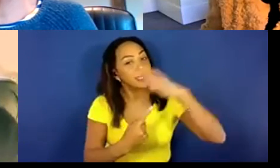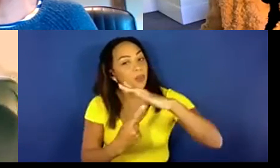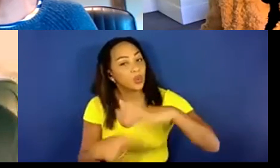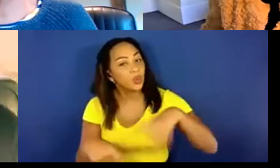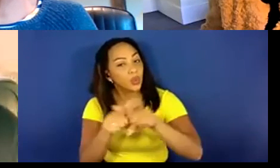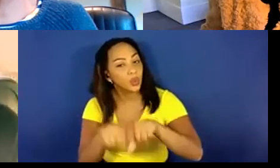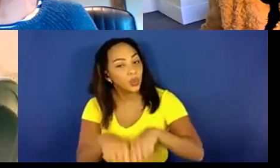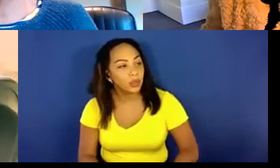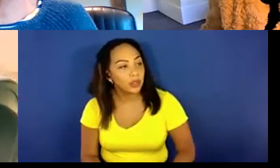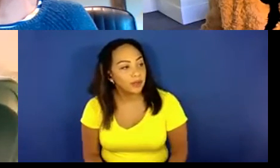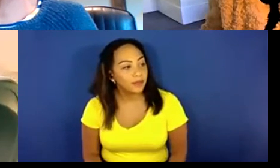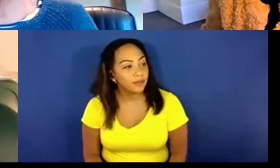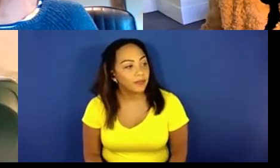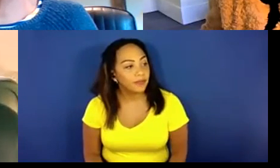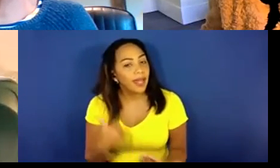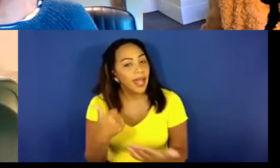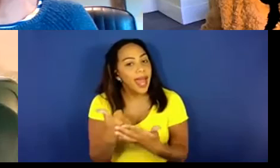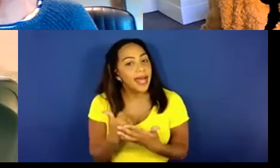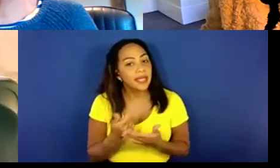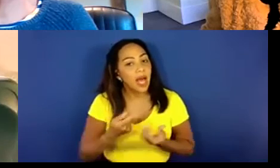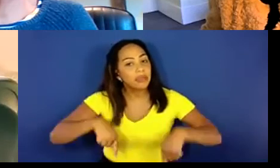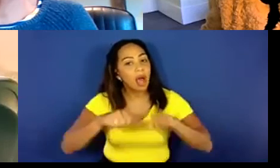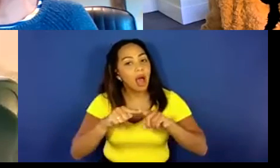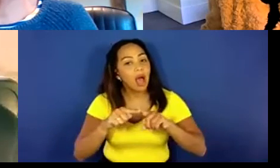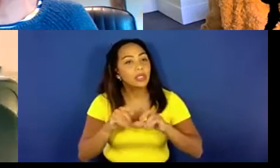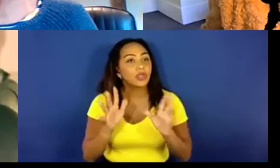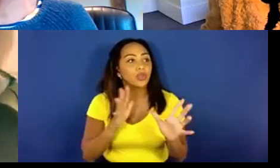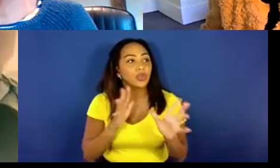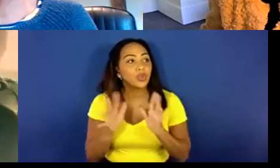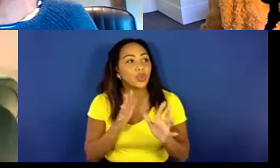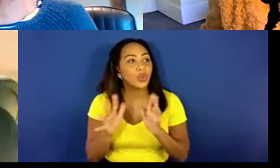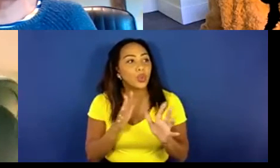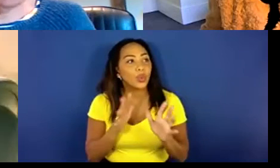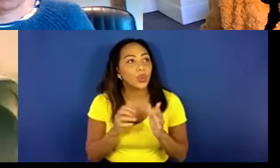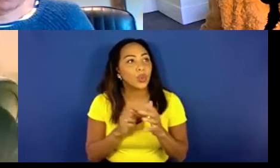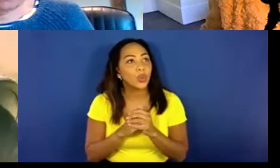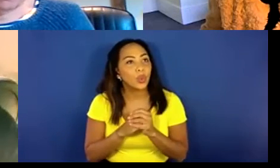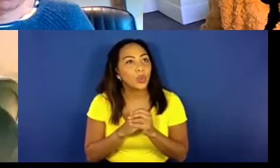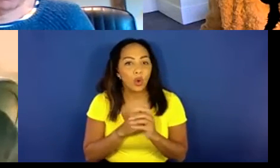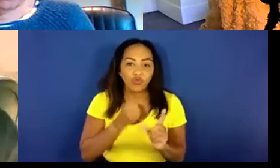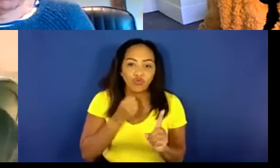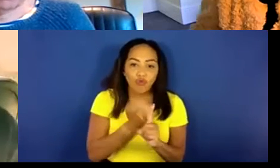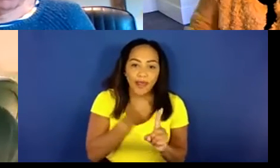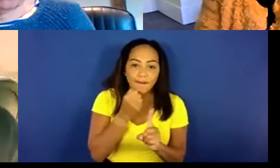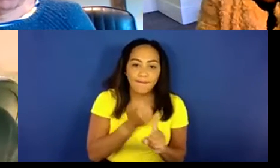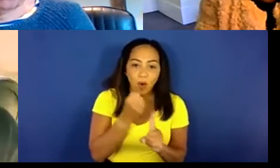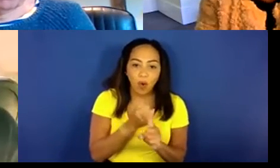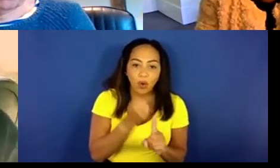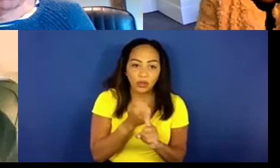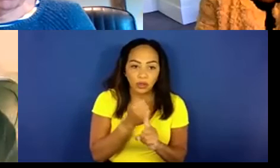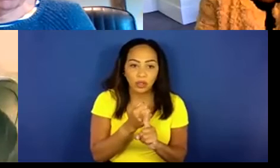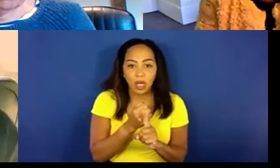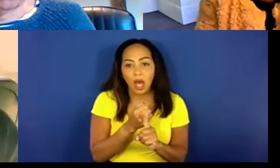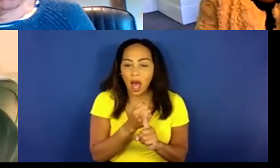it's enabled us to kind of reinforce and further the agenda around raising awareness about ageism and